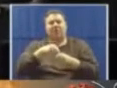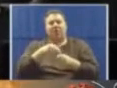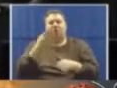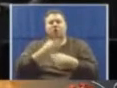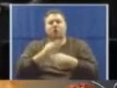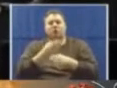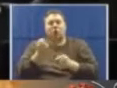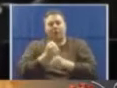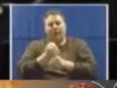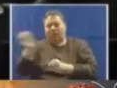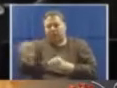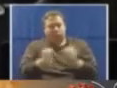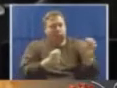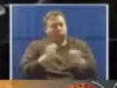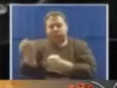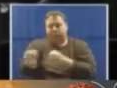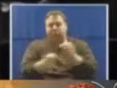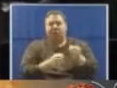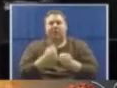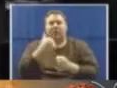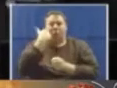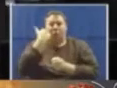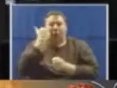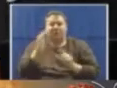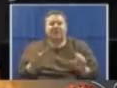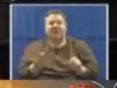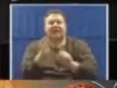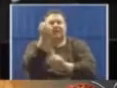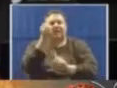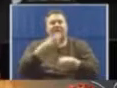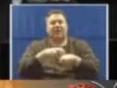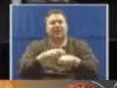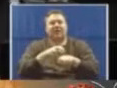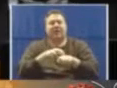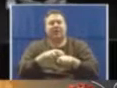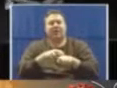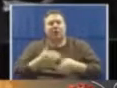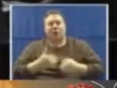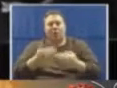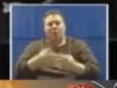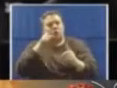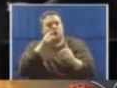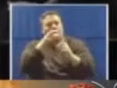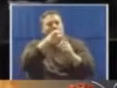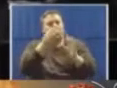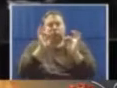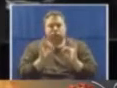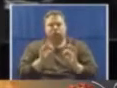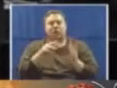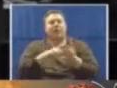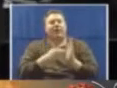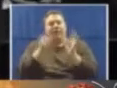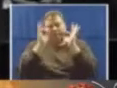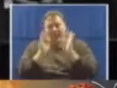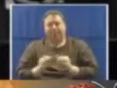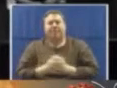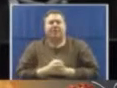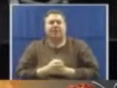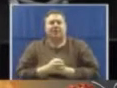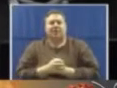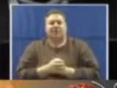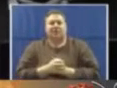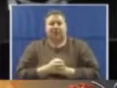And if you want to be successful in your aims, you have to have a targeted approach and a well-defined plan. We have none. We speak